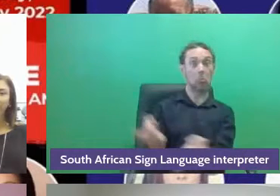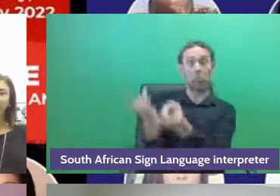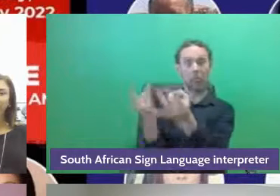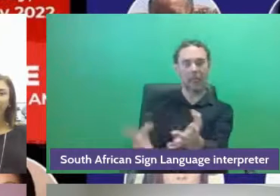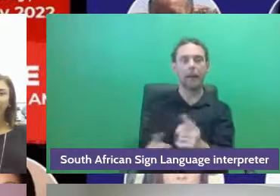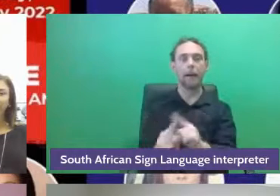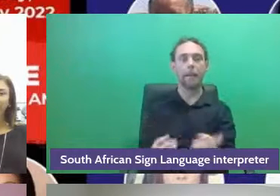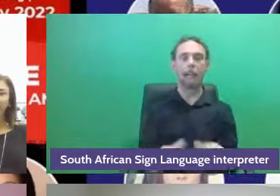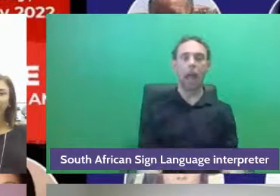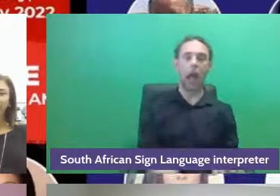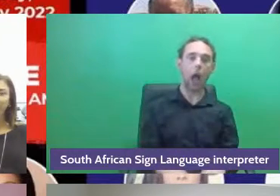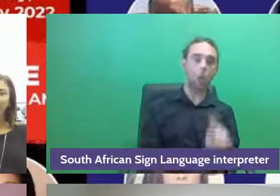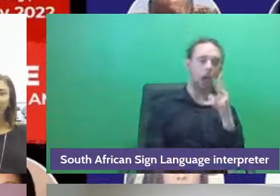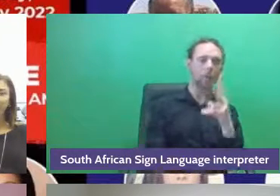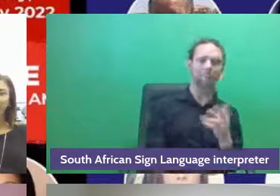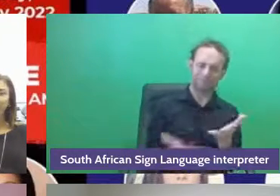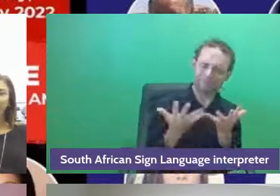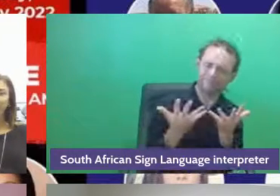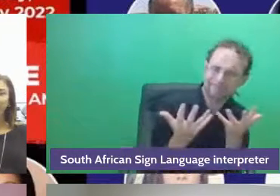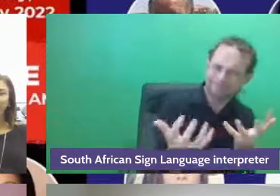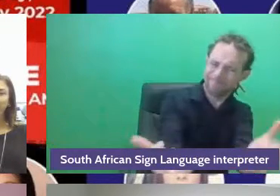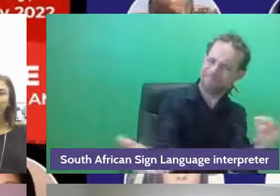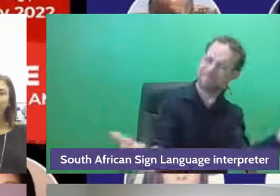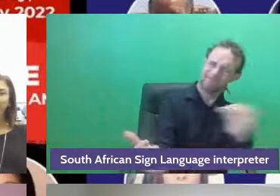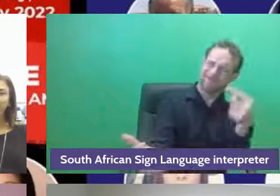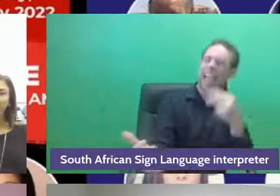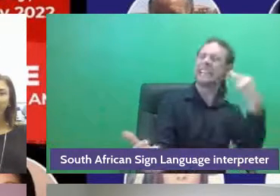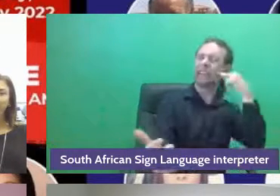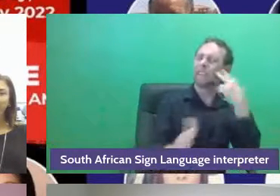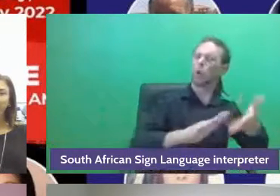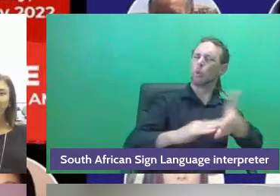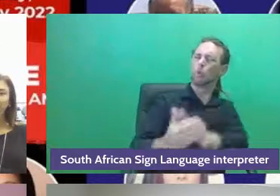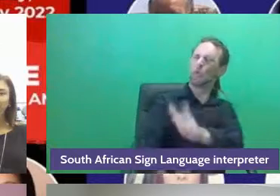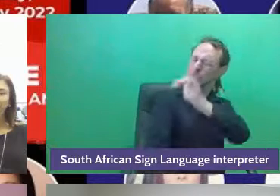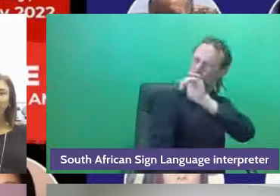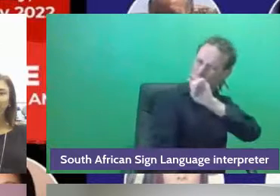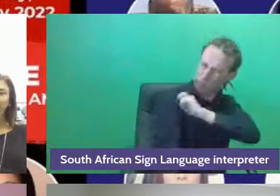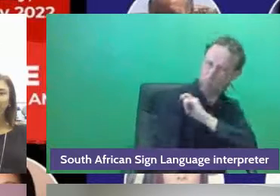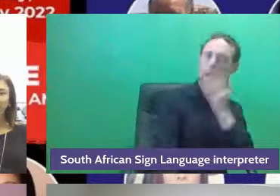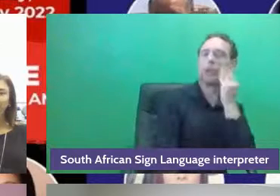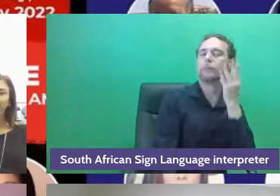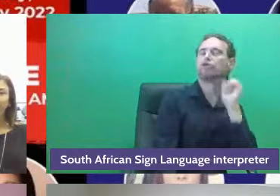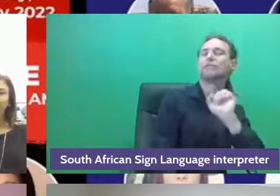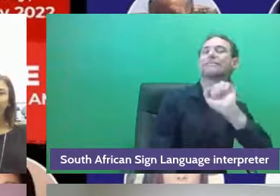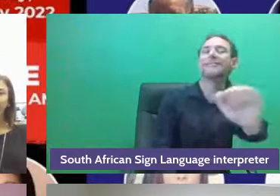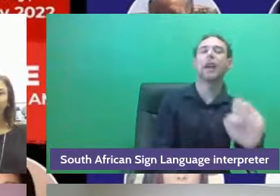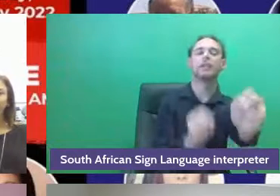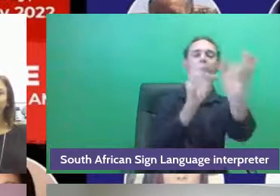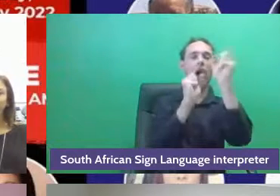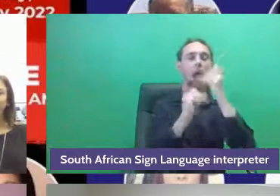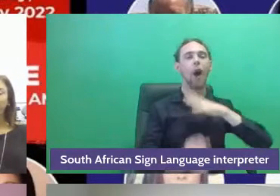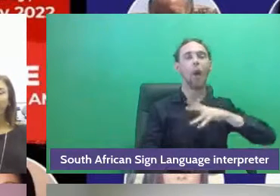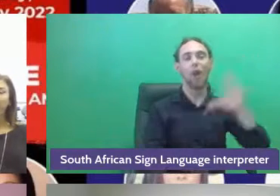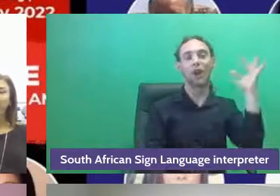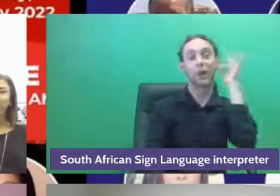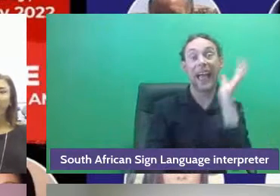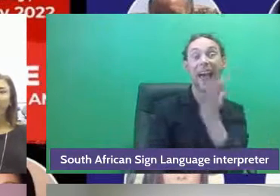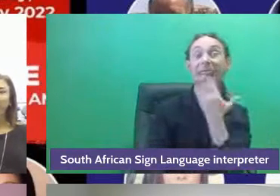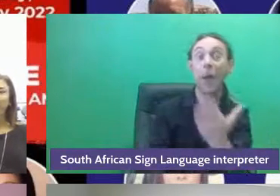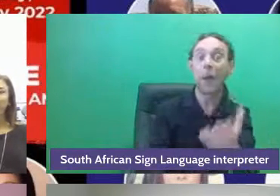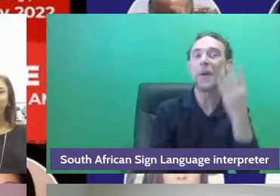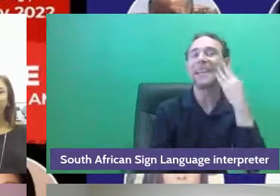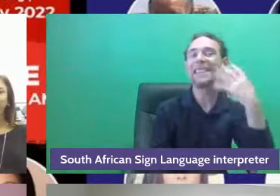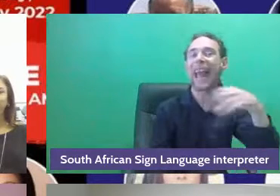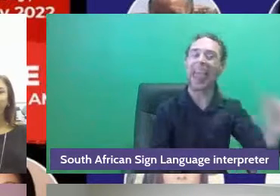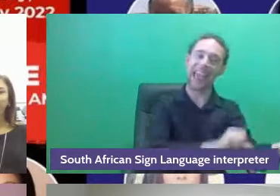perspective from the ground would be something that I think it would be great to hear what the insights from there. So Sanele, thank you, and